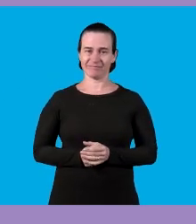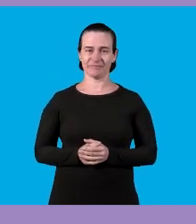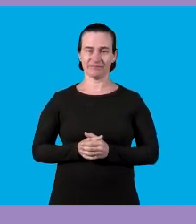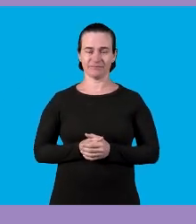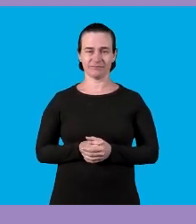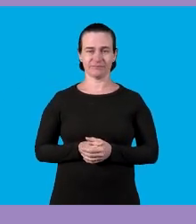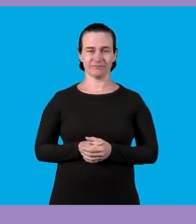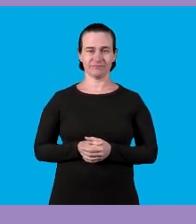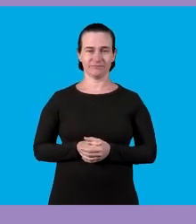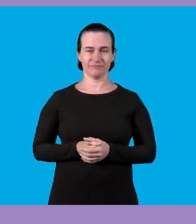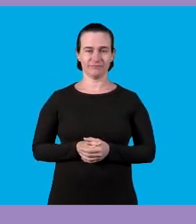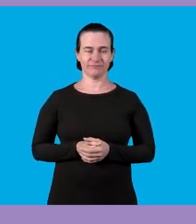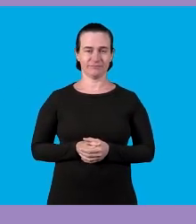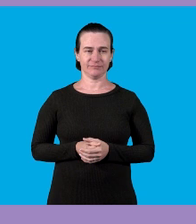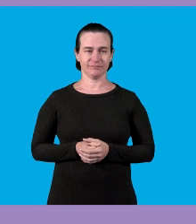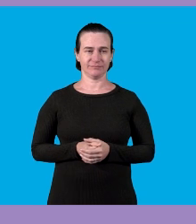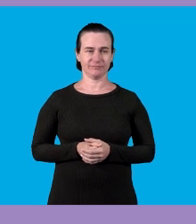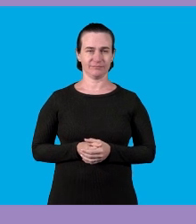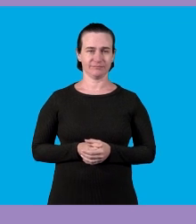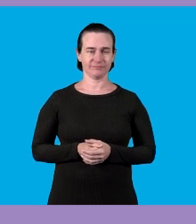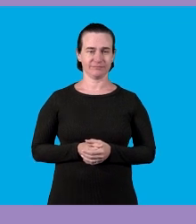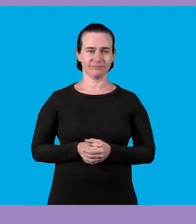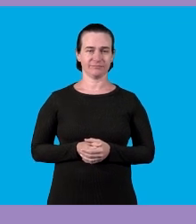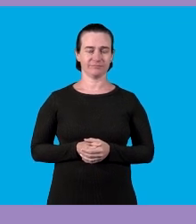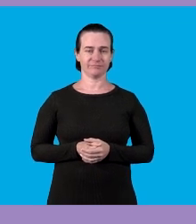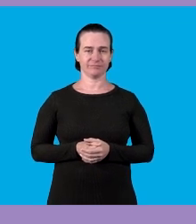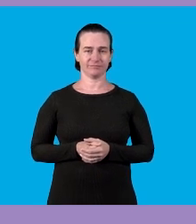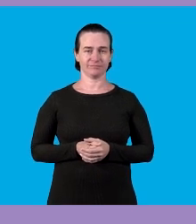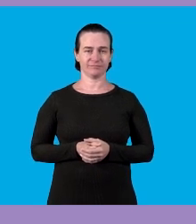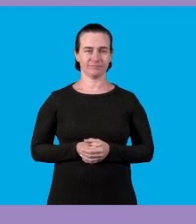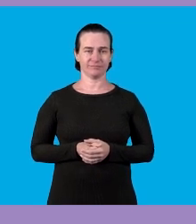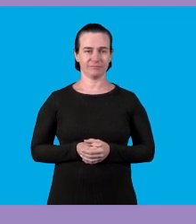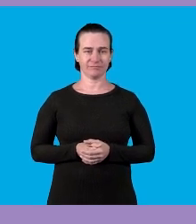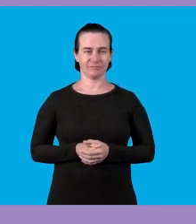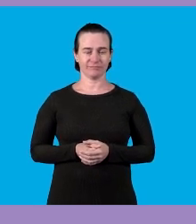distance around the object, or in this case, so